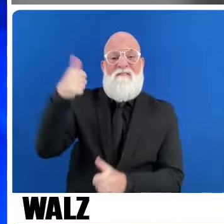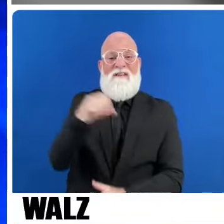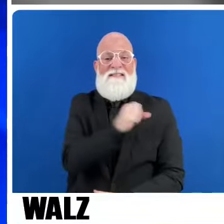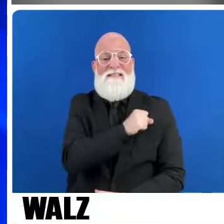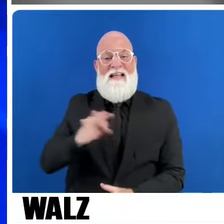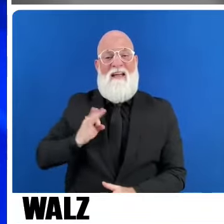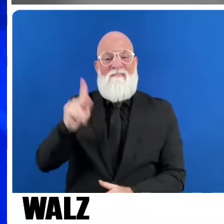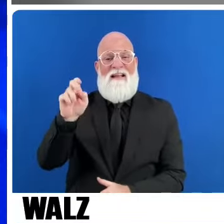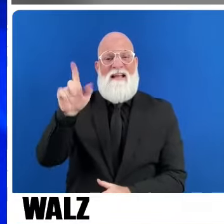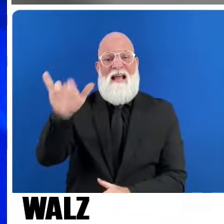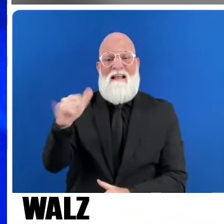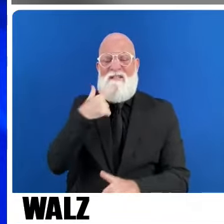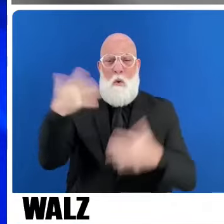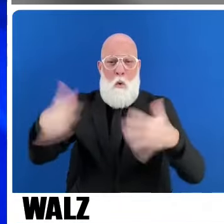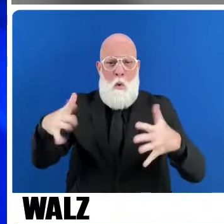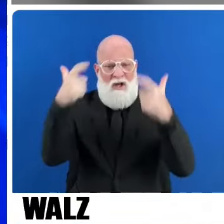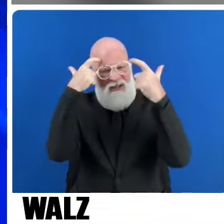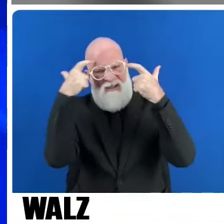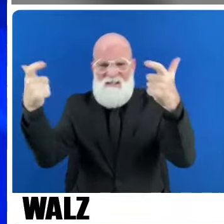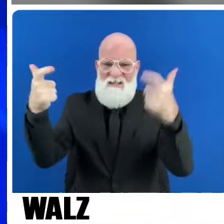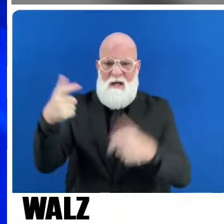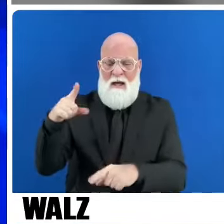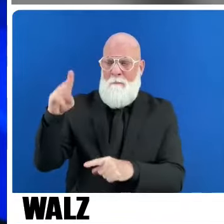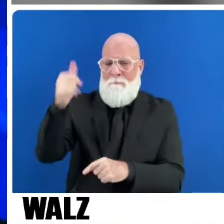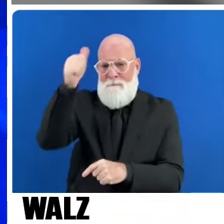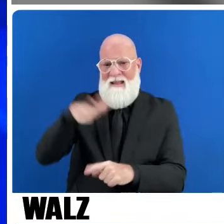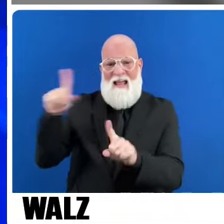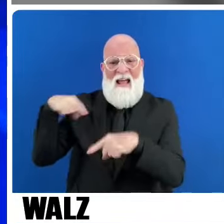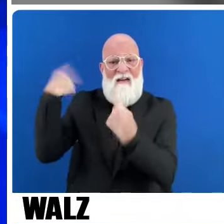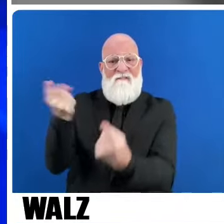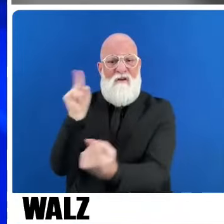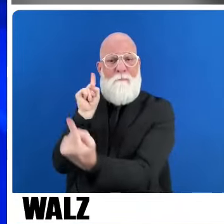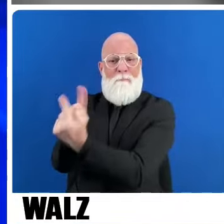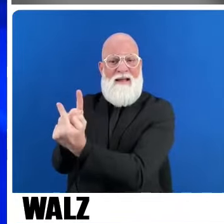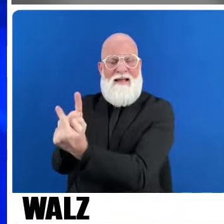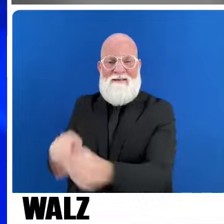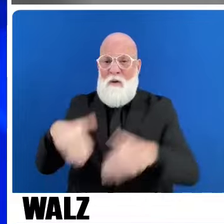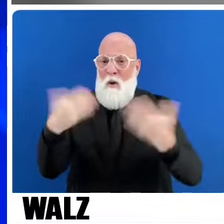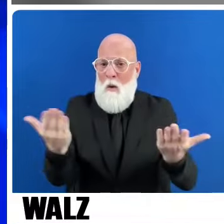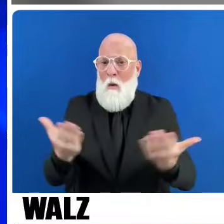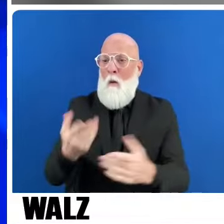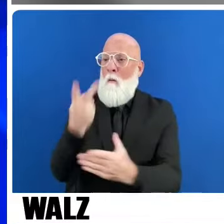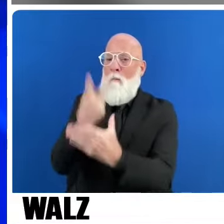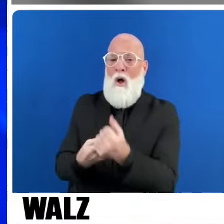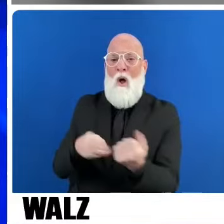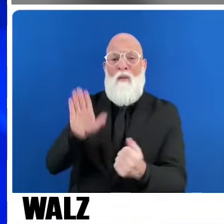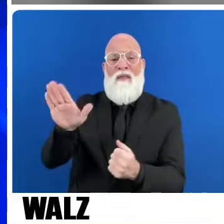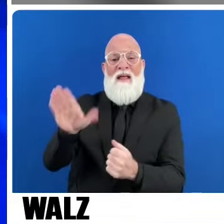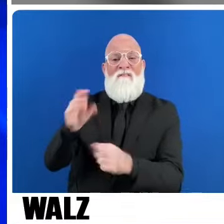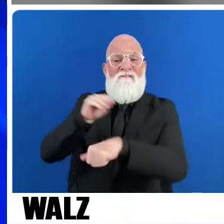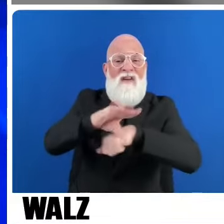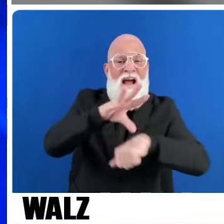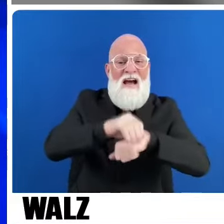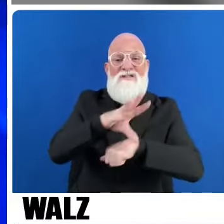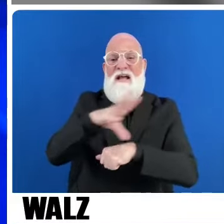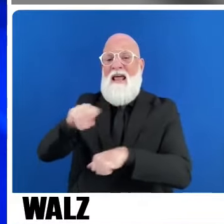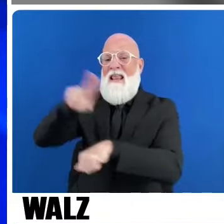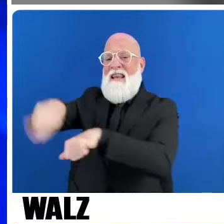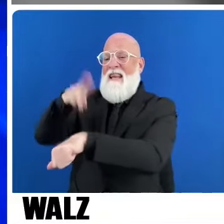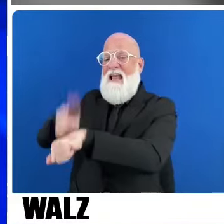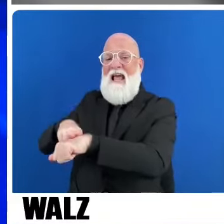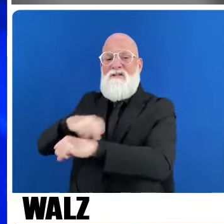of his secretaries of defense and his national security advisors said he should be nowhere near the White House. Now,